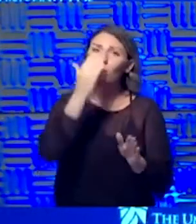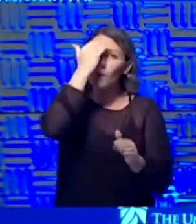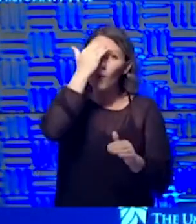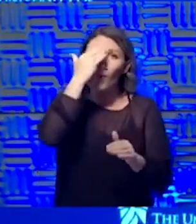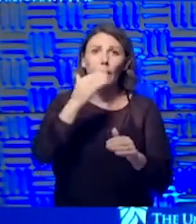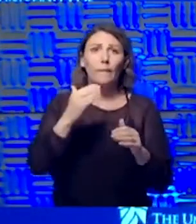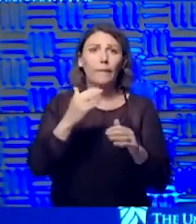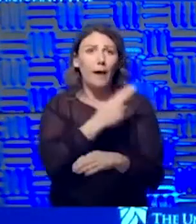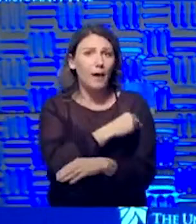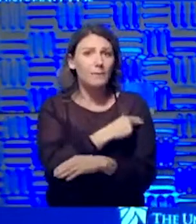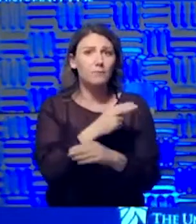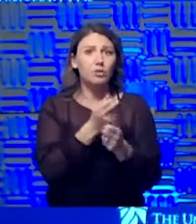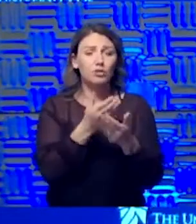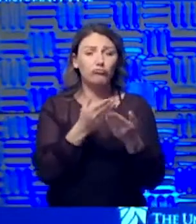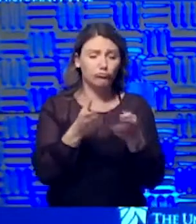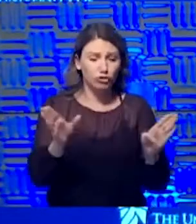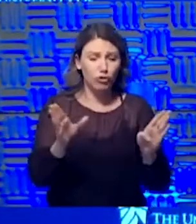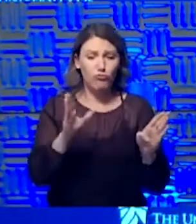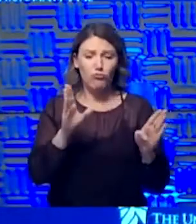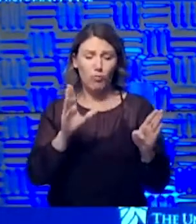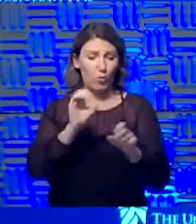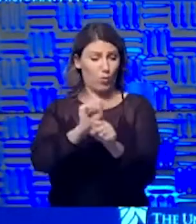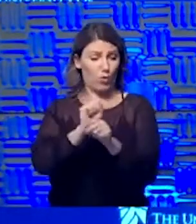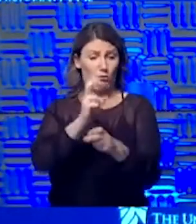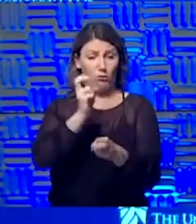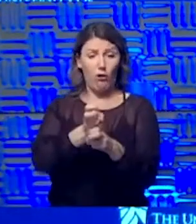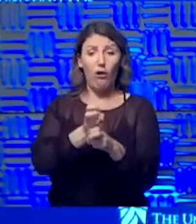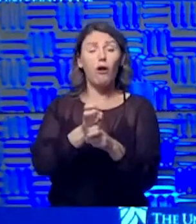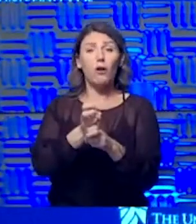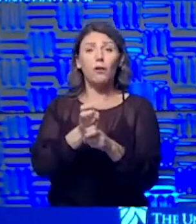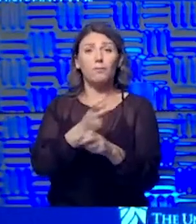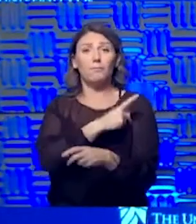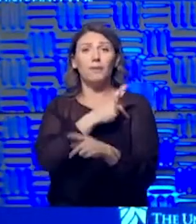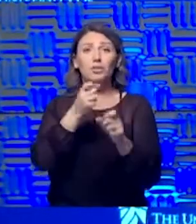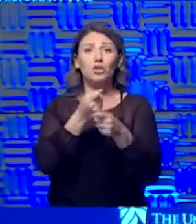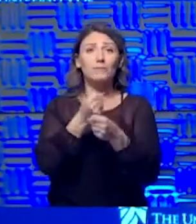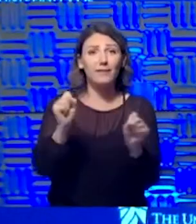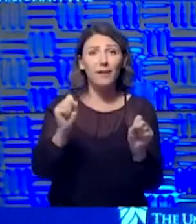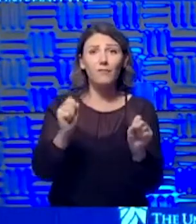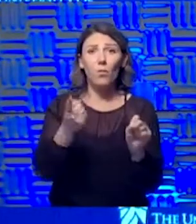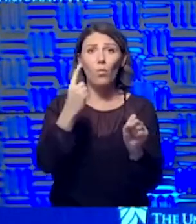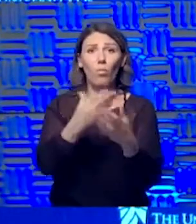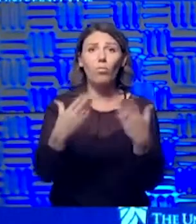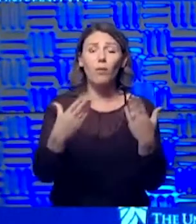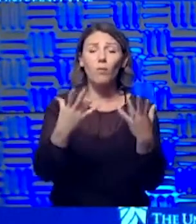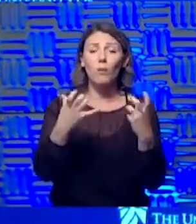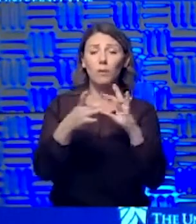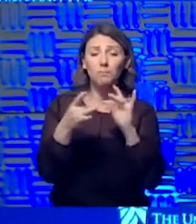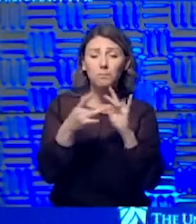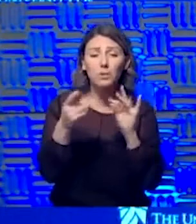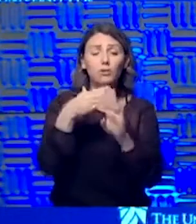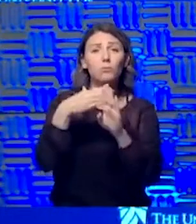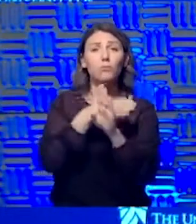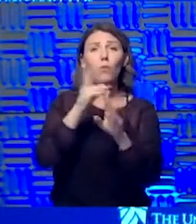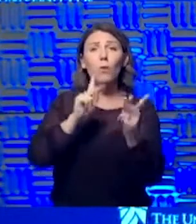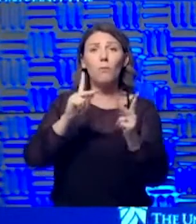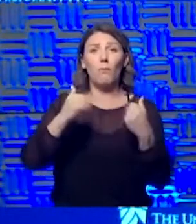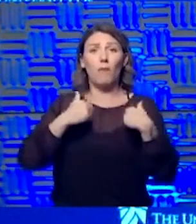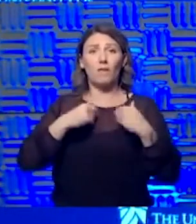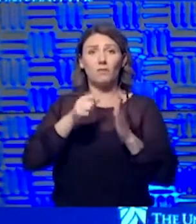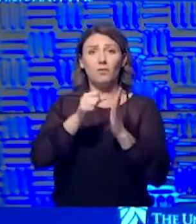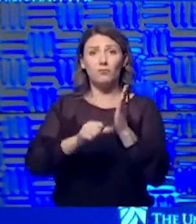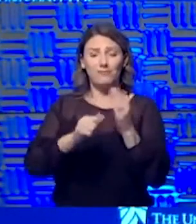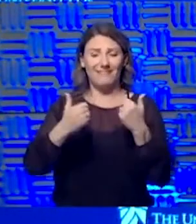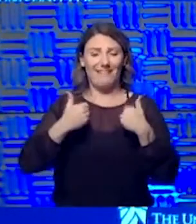know we work so hard at patient safety, including in the COVID era. One of the things we're talking about doing before people come to have surgery is to always have a